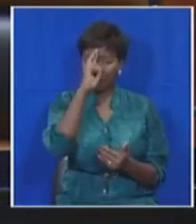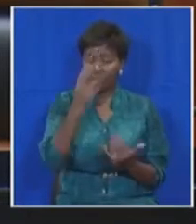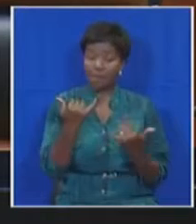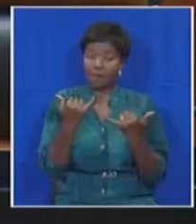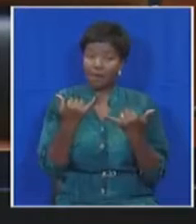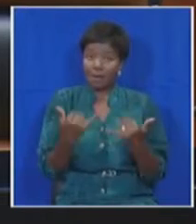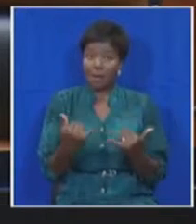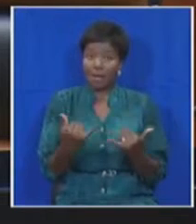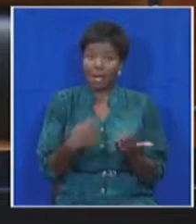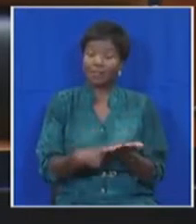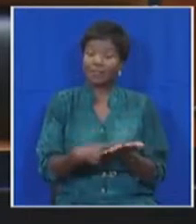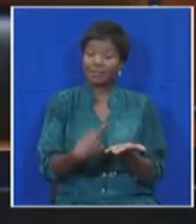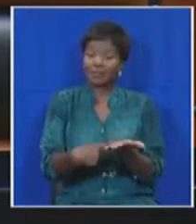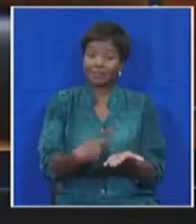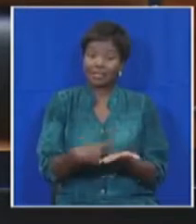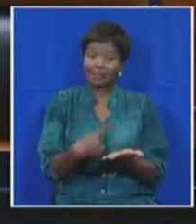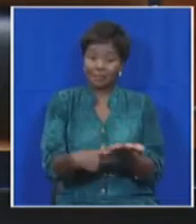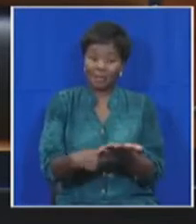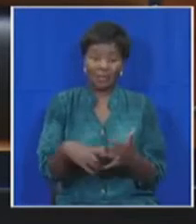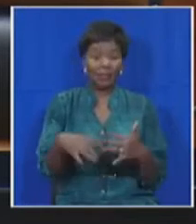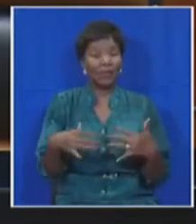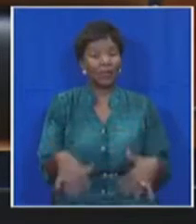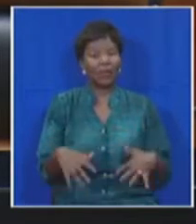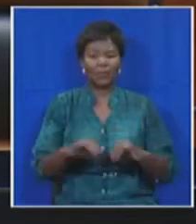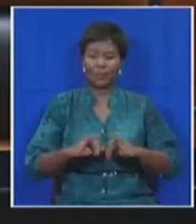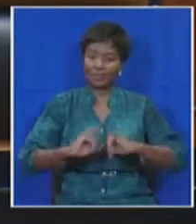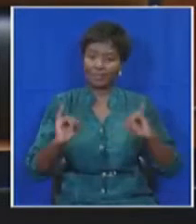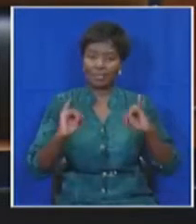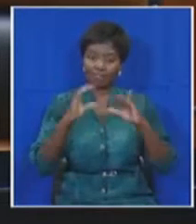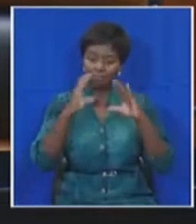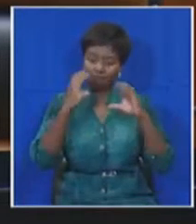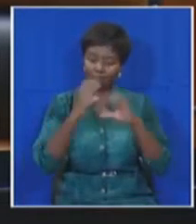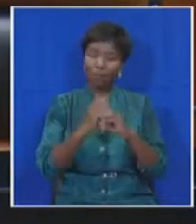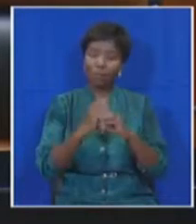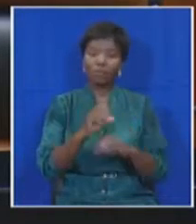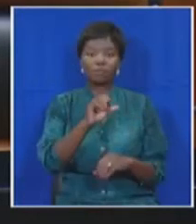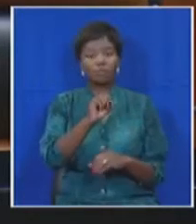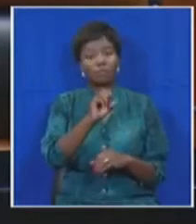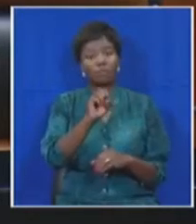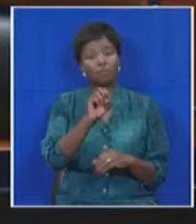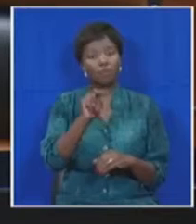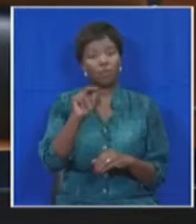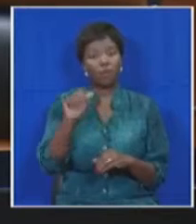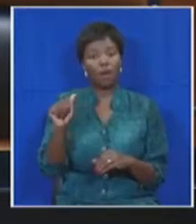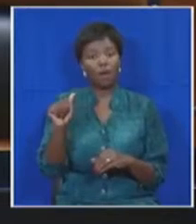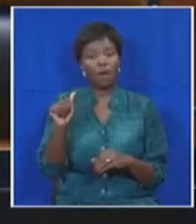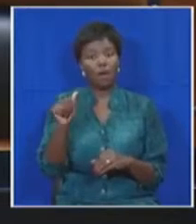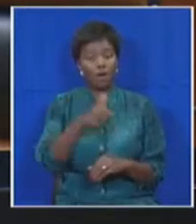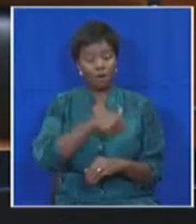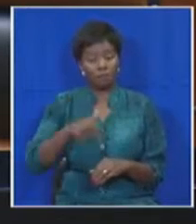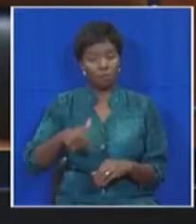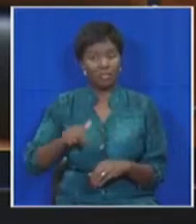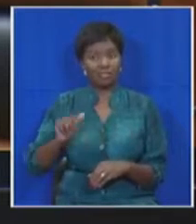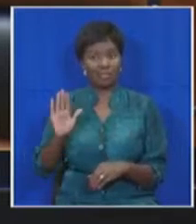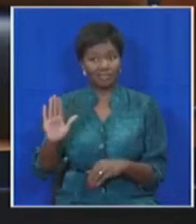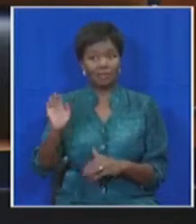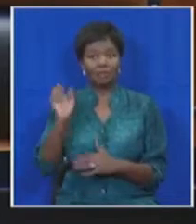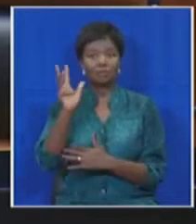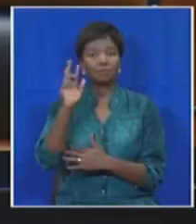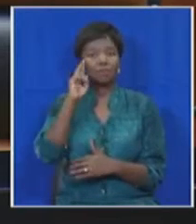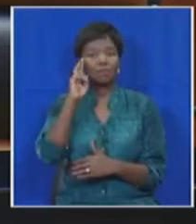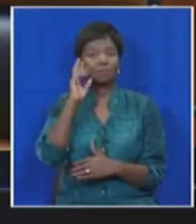serious debate on the State of the Nation address of the President. I really